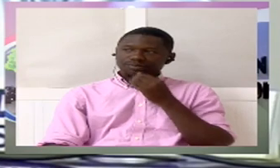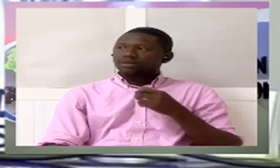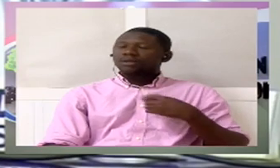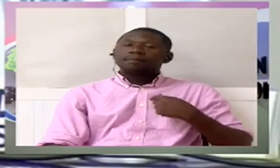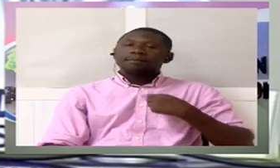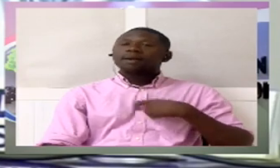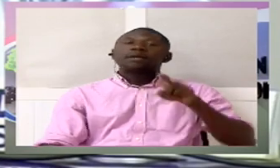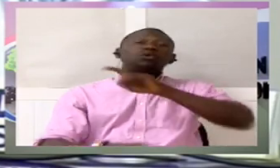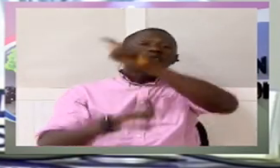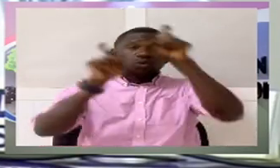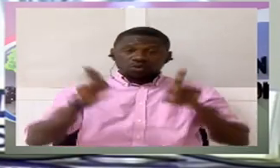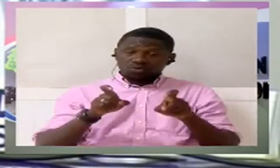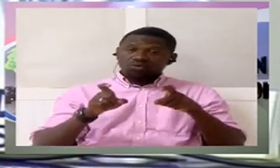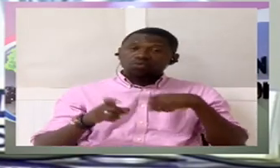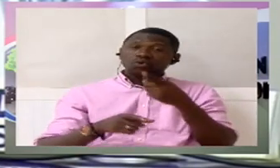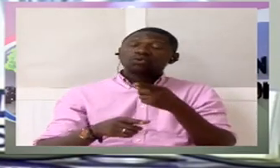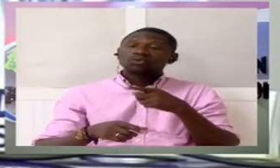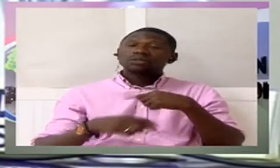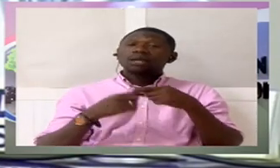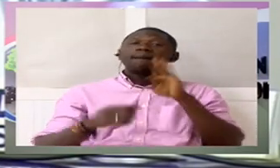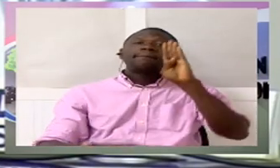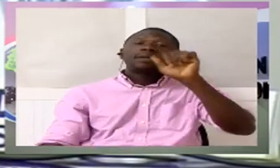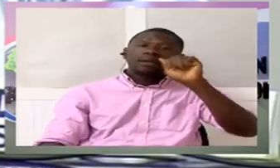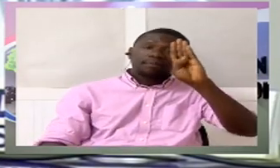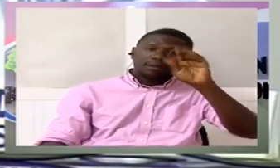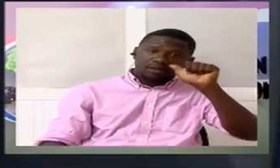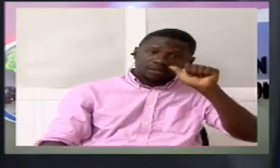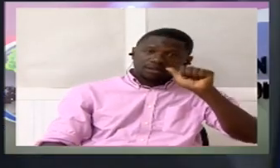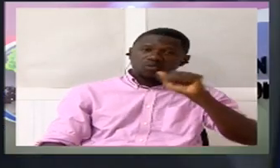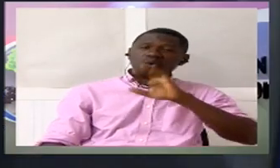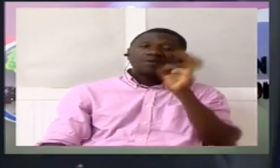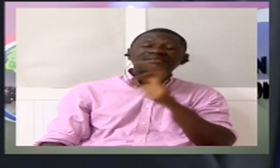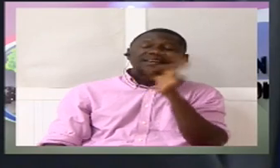Baba Diop was very close to Yaya Jame, correct?